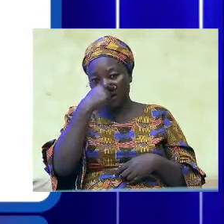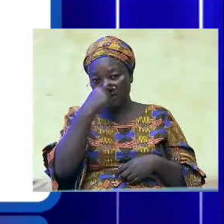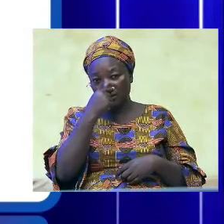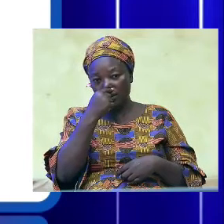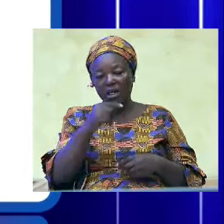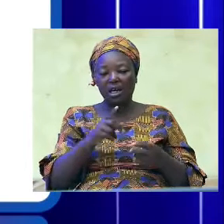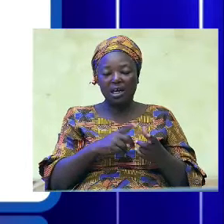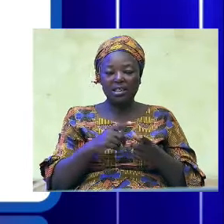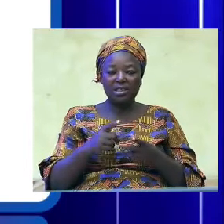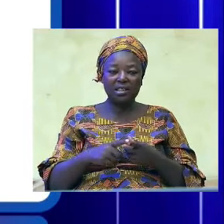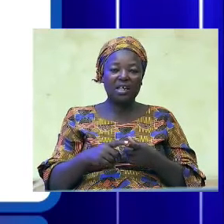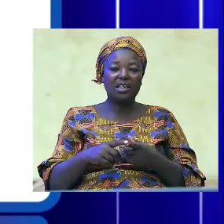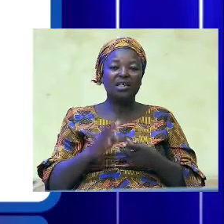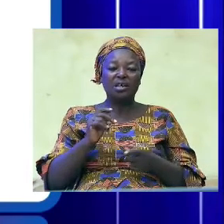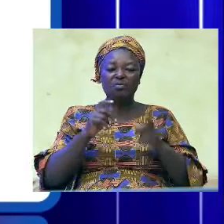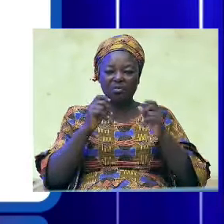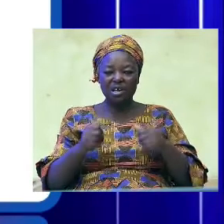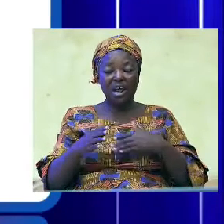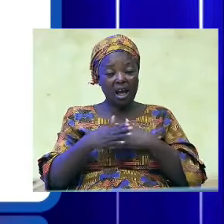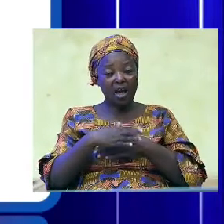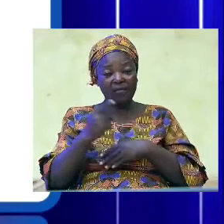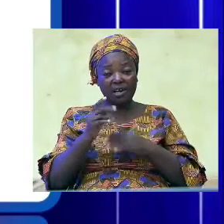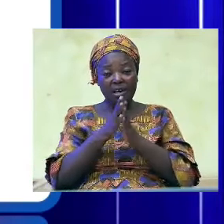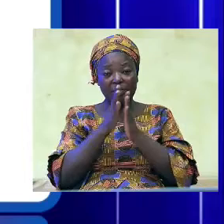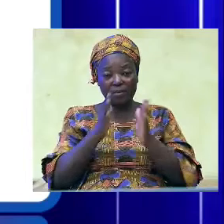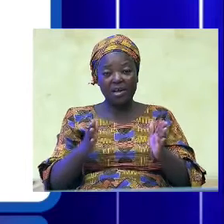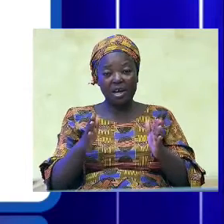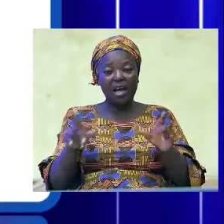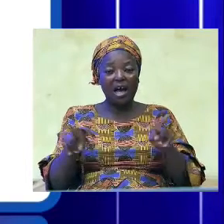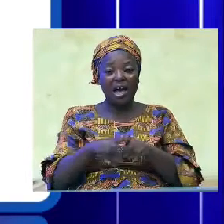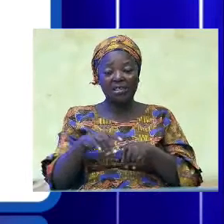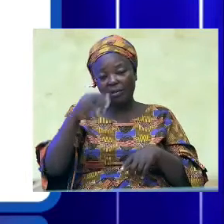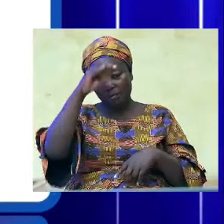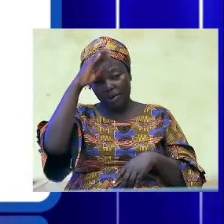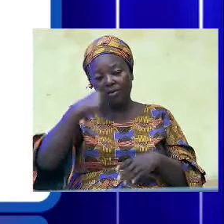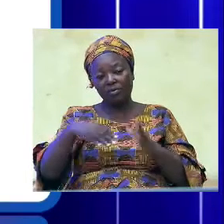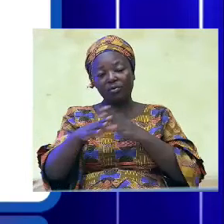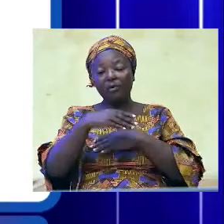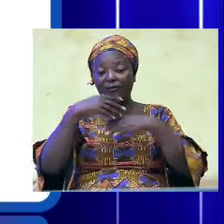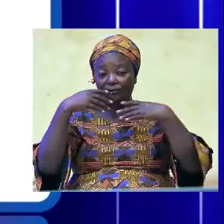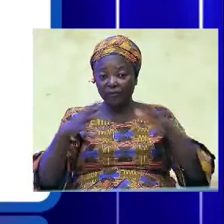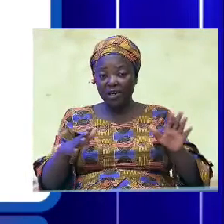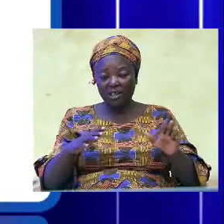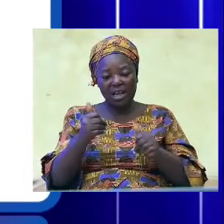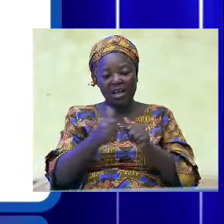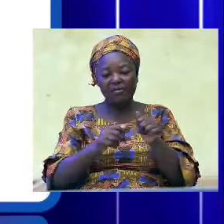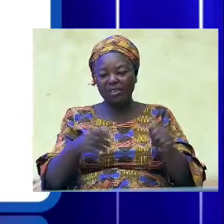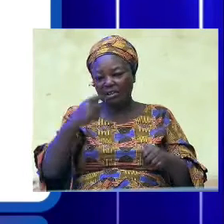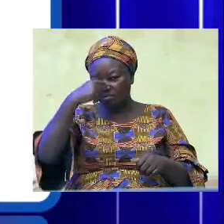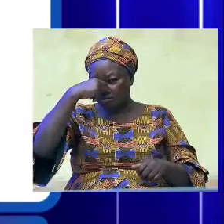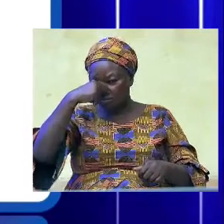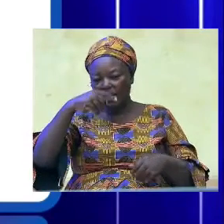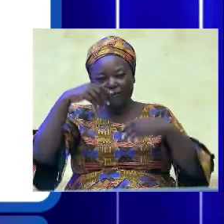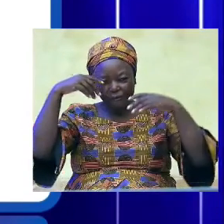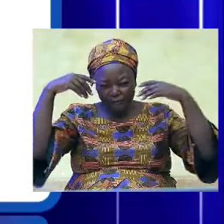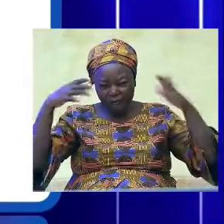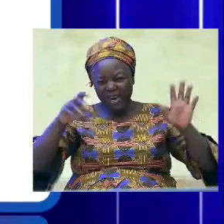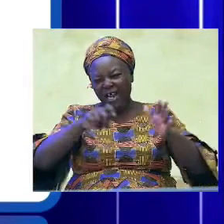had serious aches. Immediately after the prayers, as the man of God